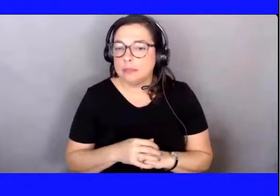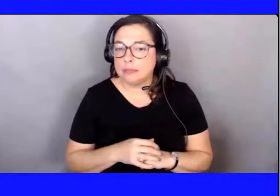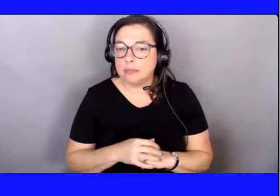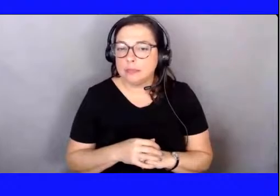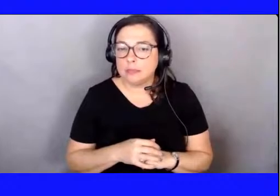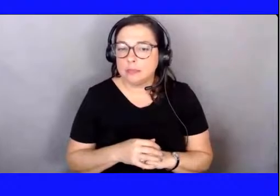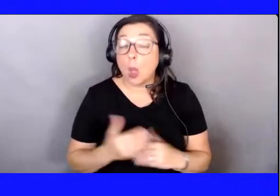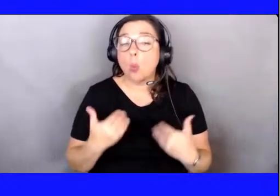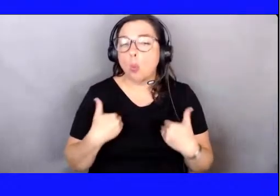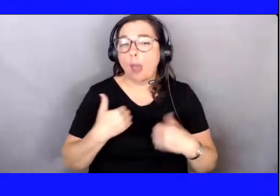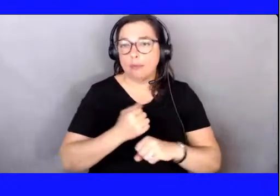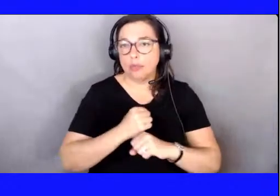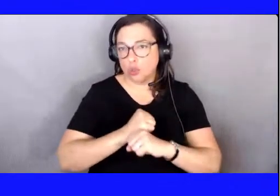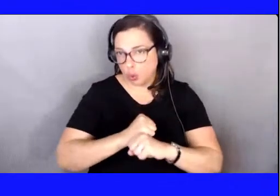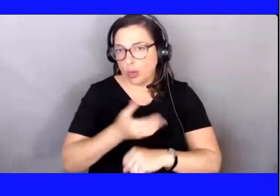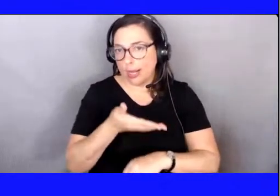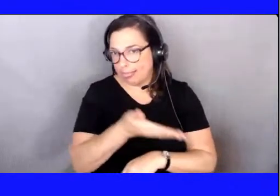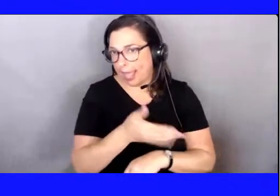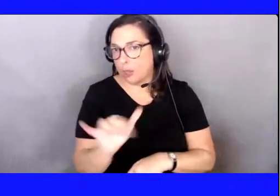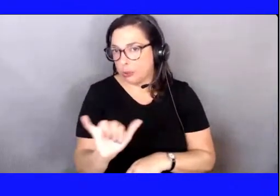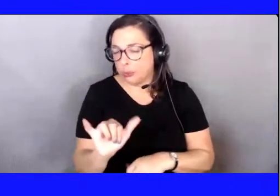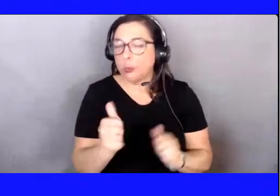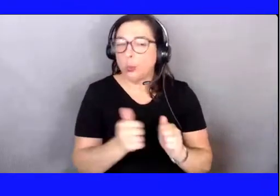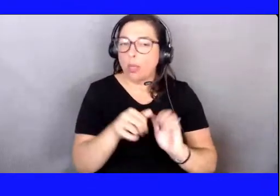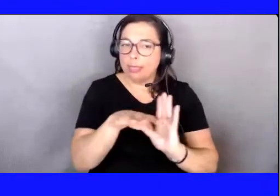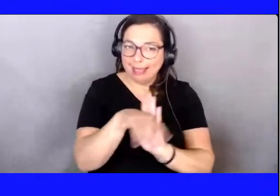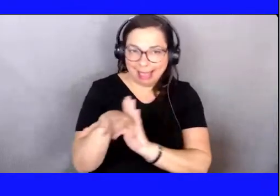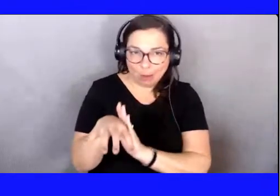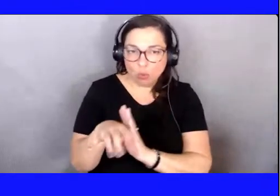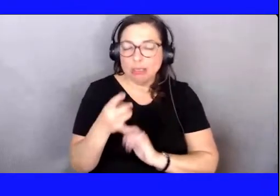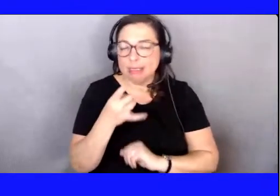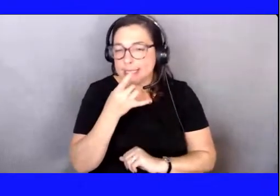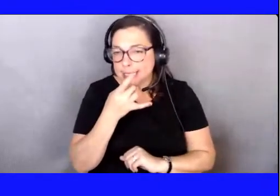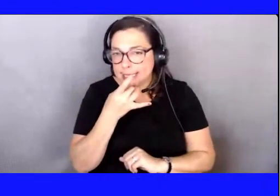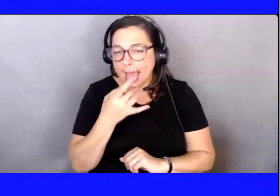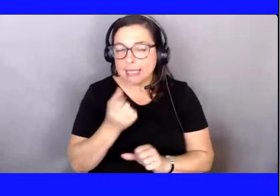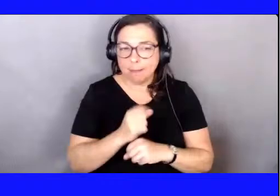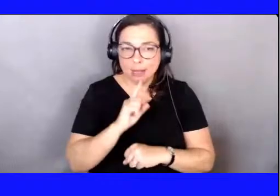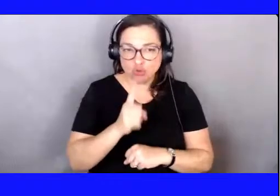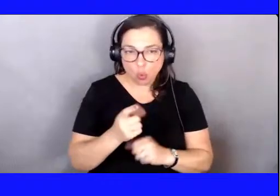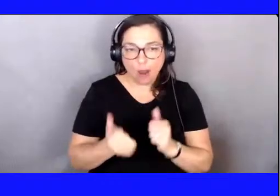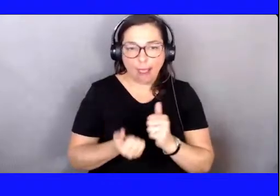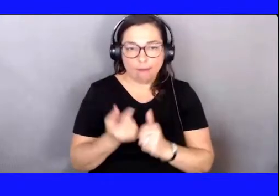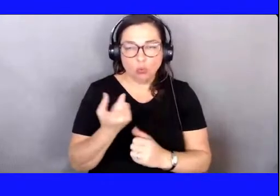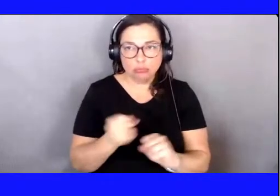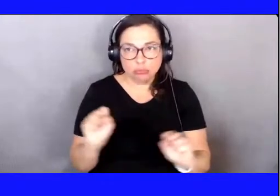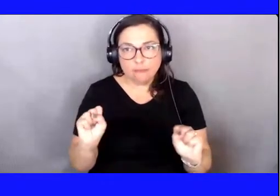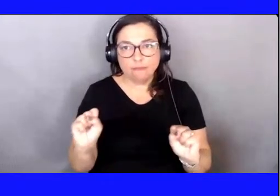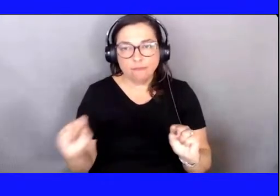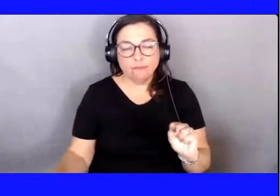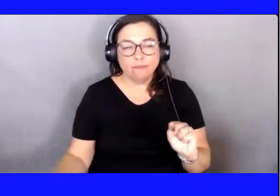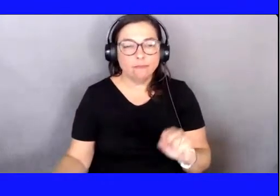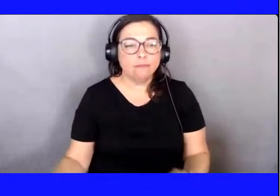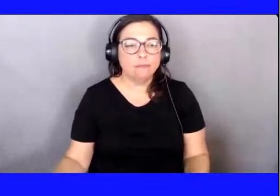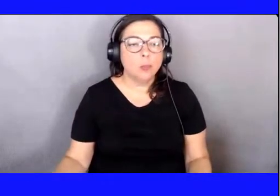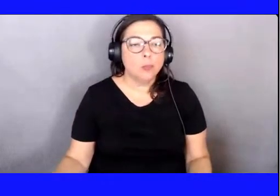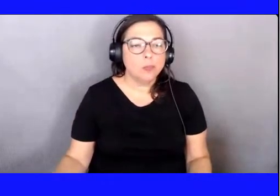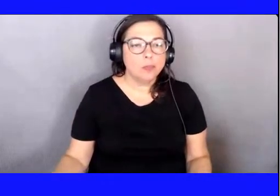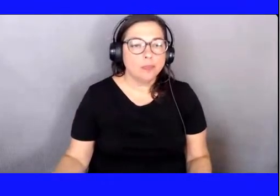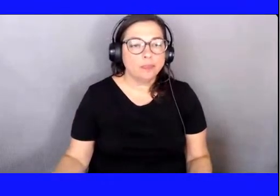We'll have security presence, but also security cameras and the like, just to make sure that we have eyes on the street.